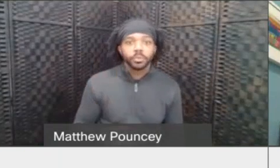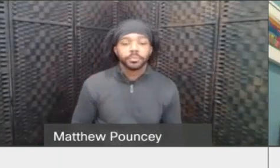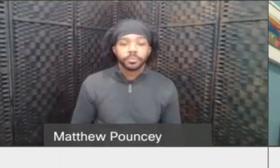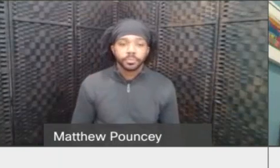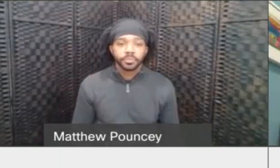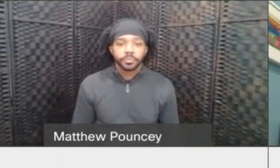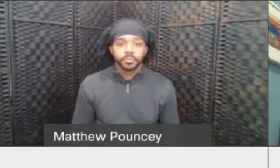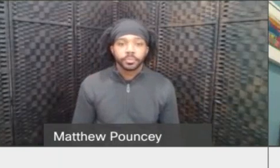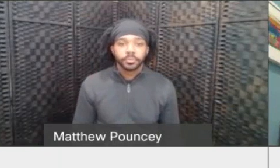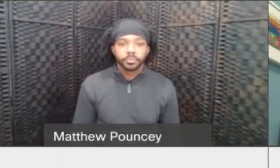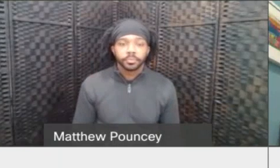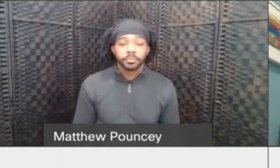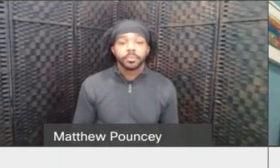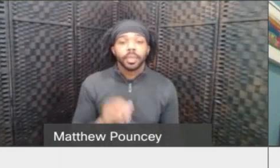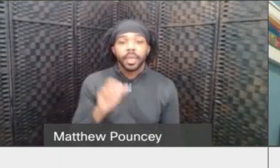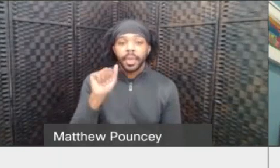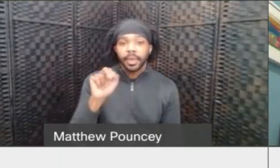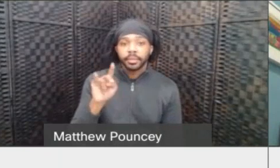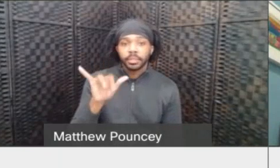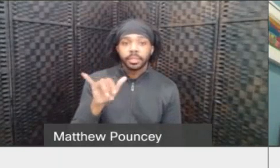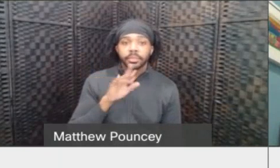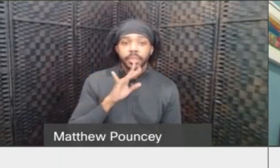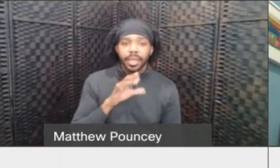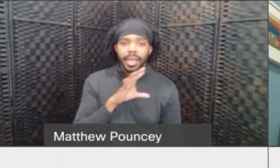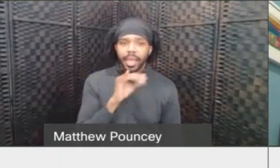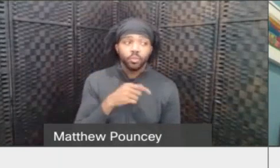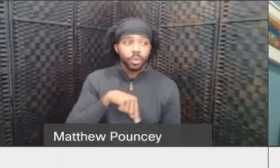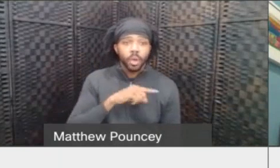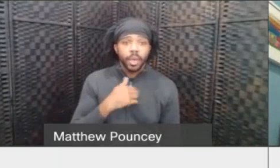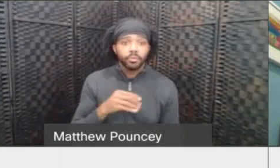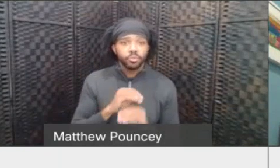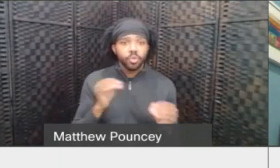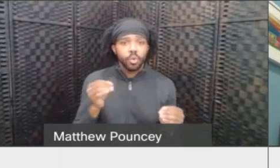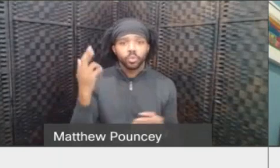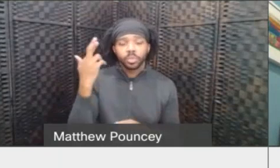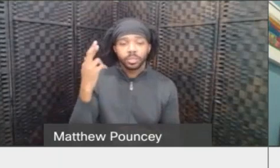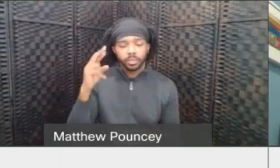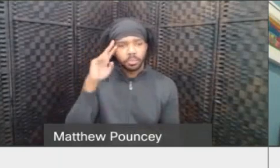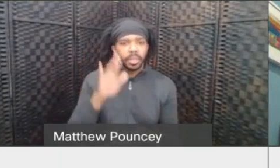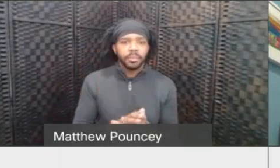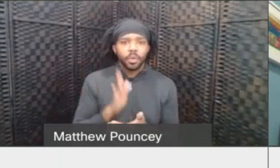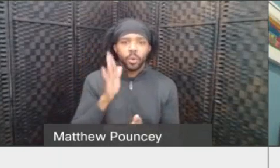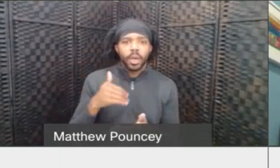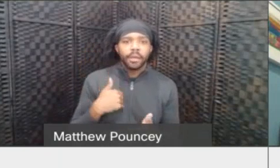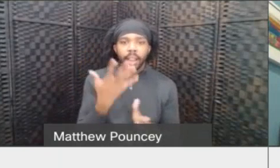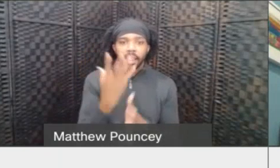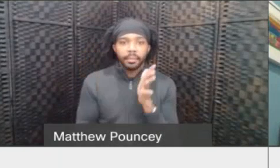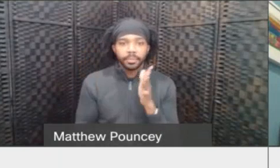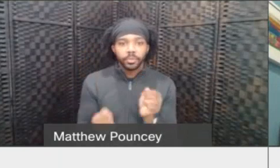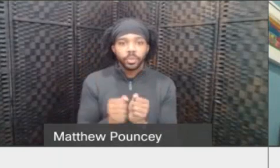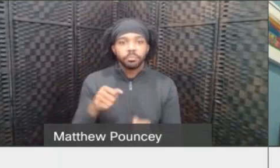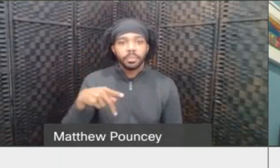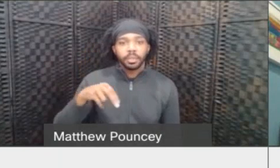And we have no reason to believe that there will be any lapse in the provision of PCR